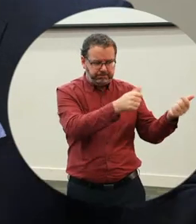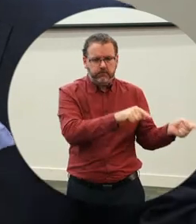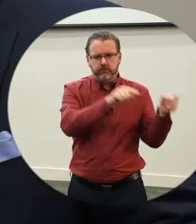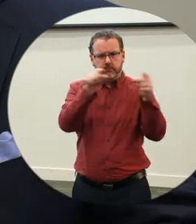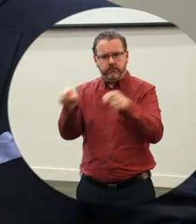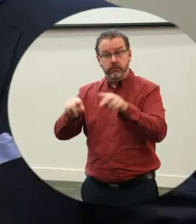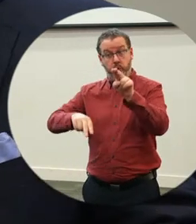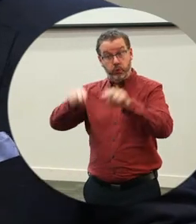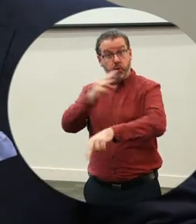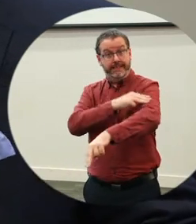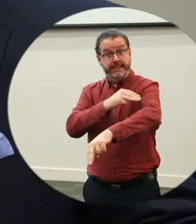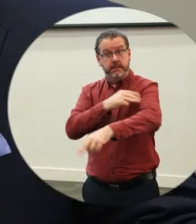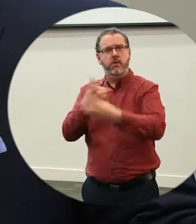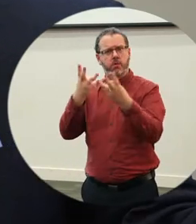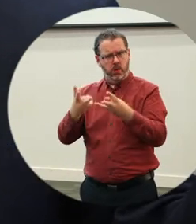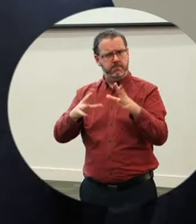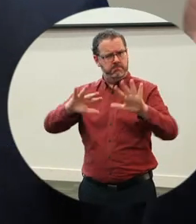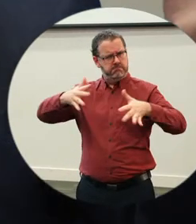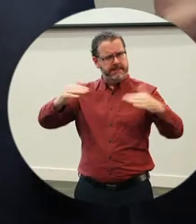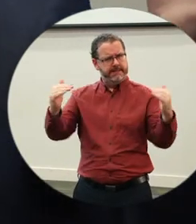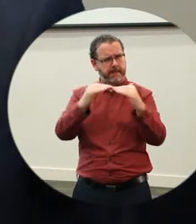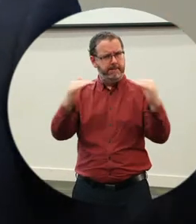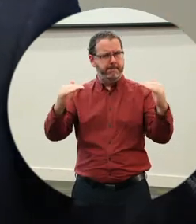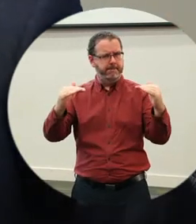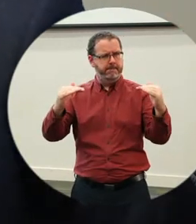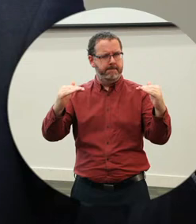to reflect that.